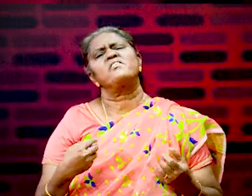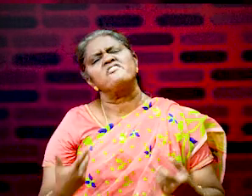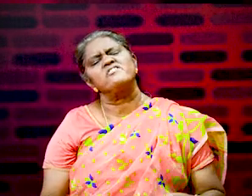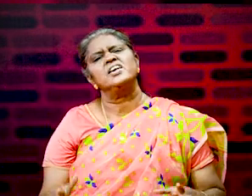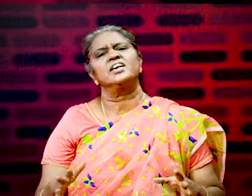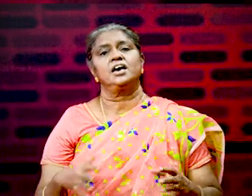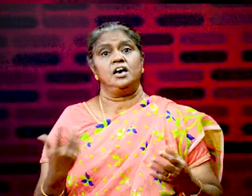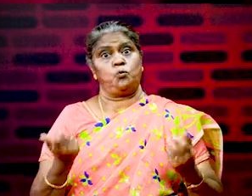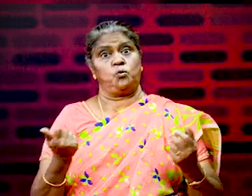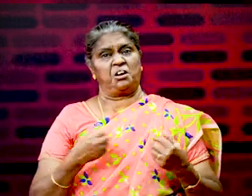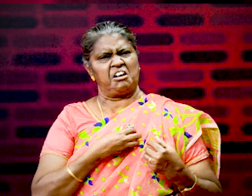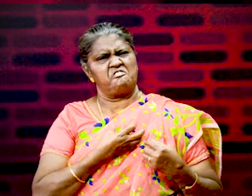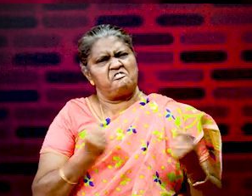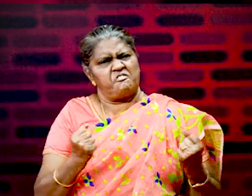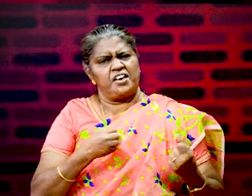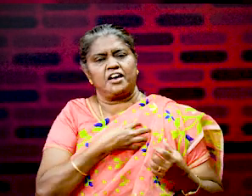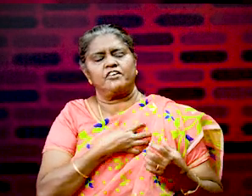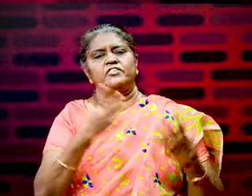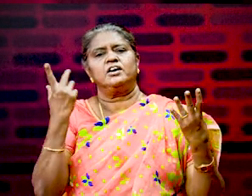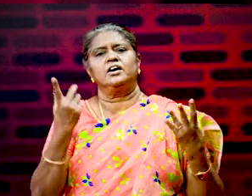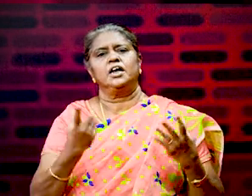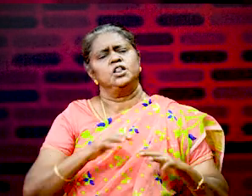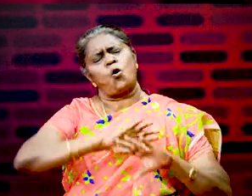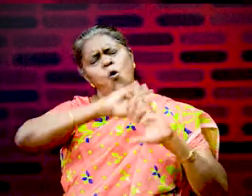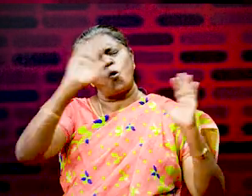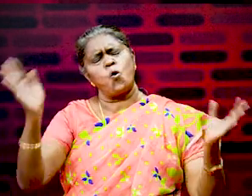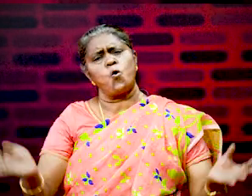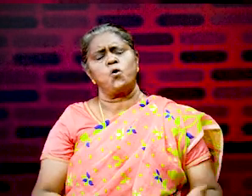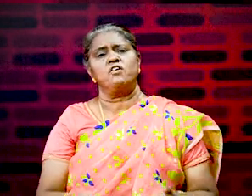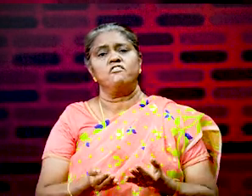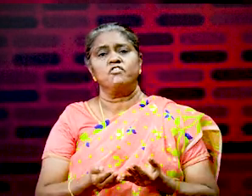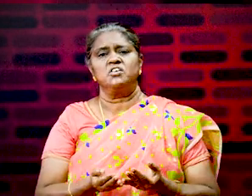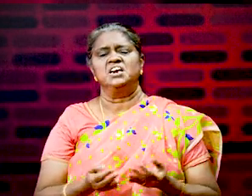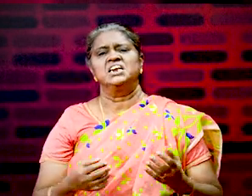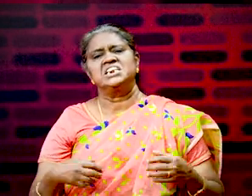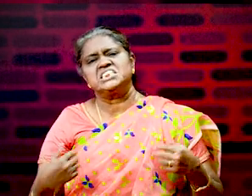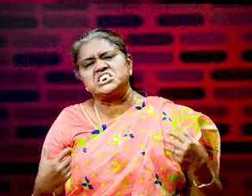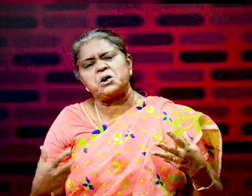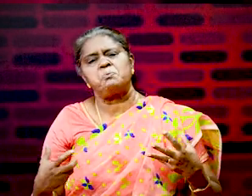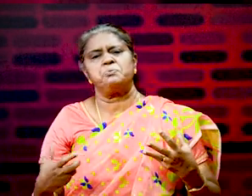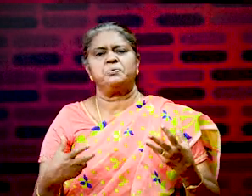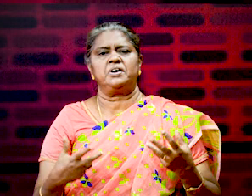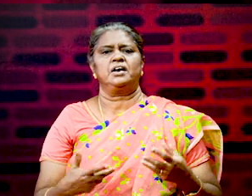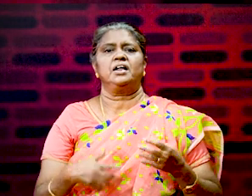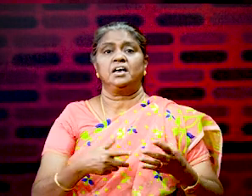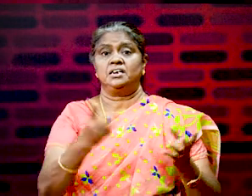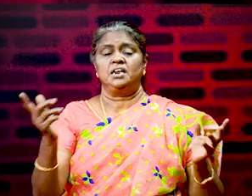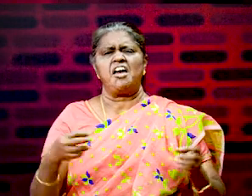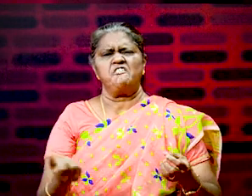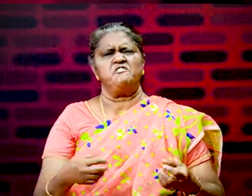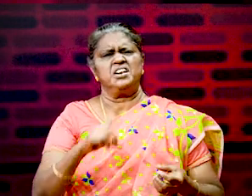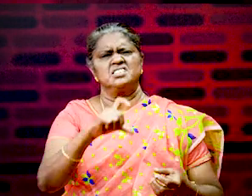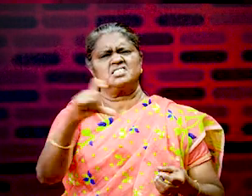who are having great fear in their hearts. The whole world is trembling for some or other reason. Every city